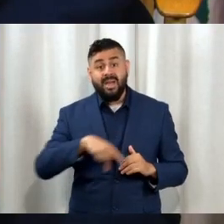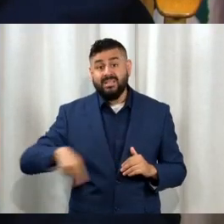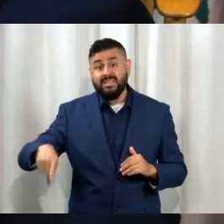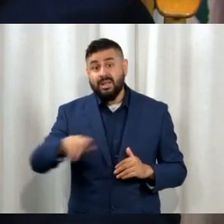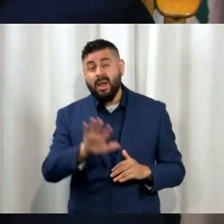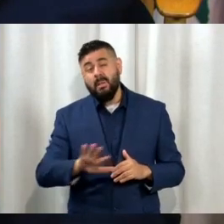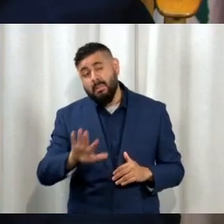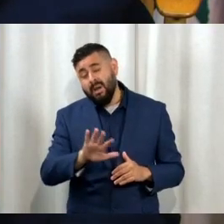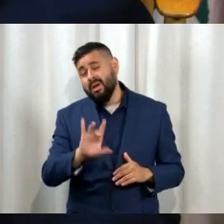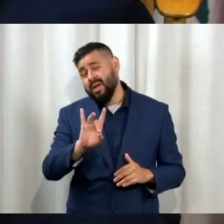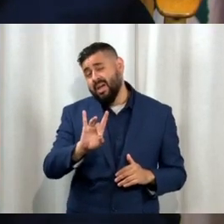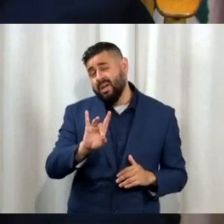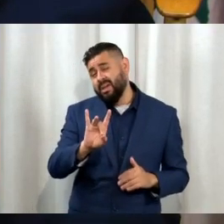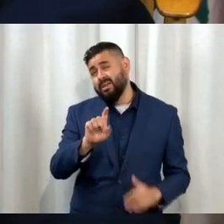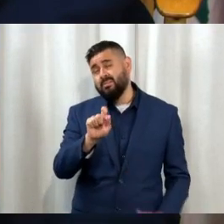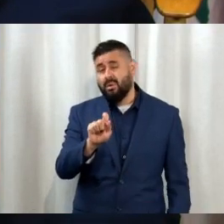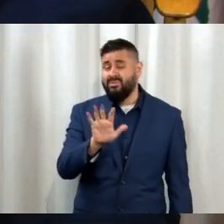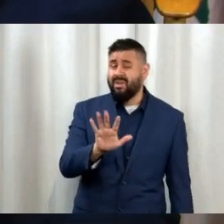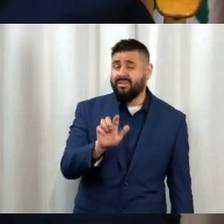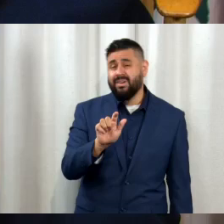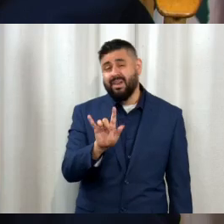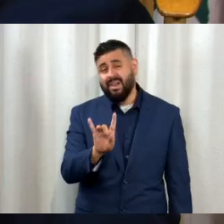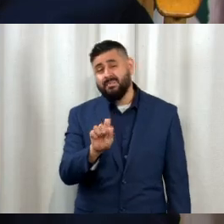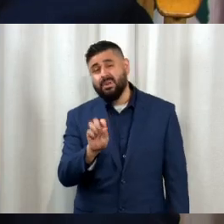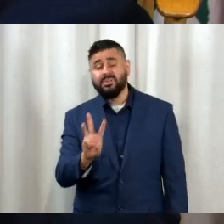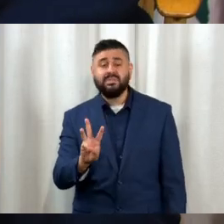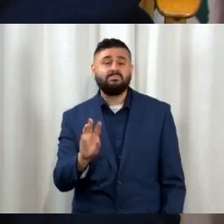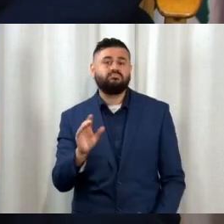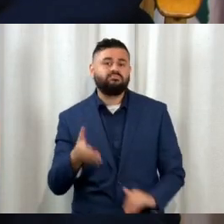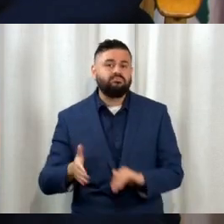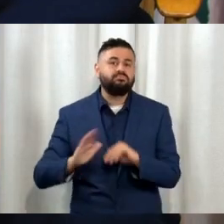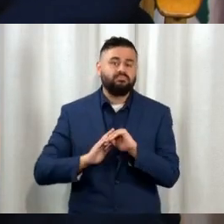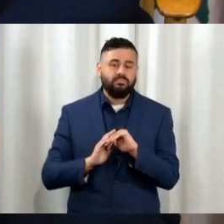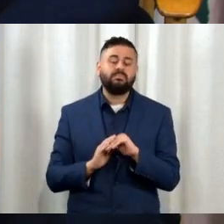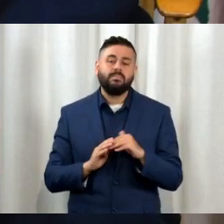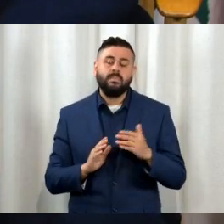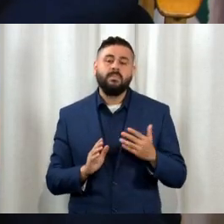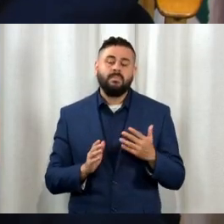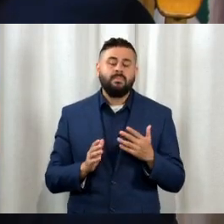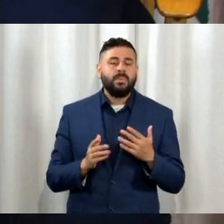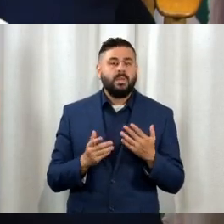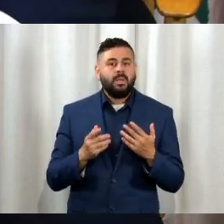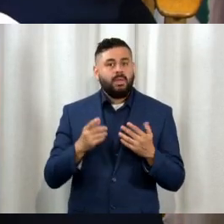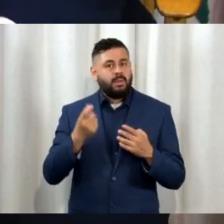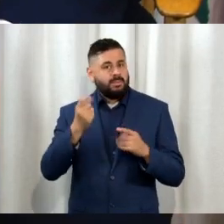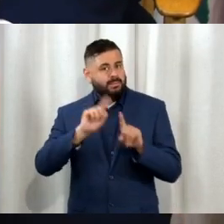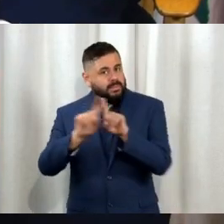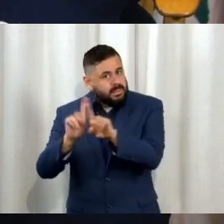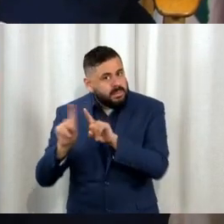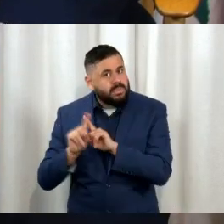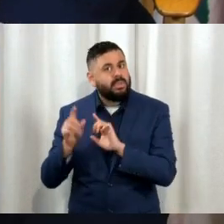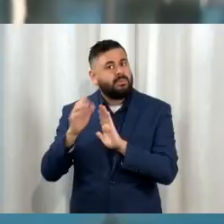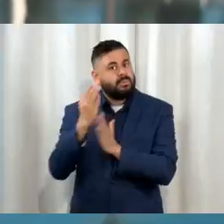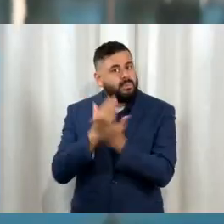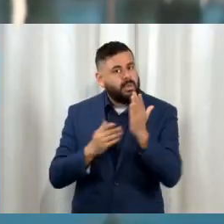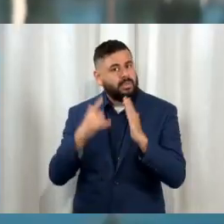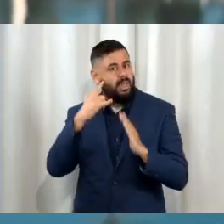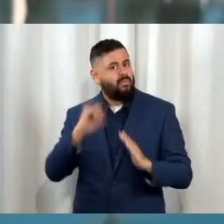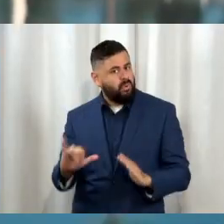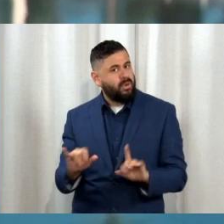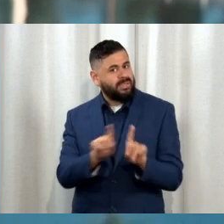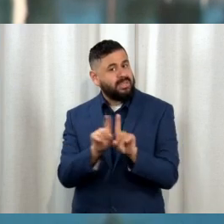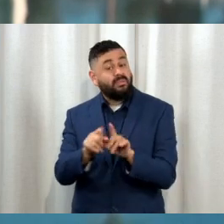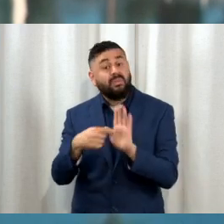about an 8.8% increase. Okay. So other parts of Southern California are also experiencing increases.